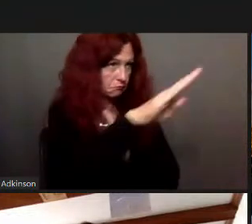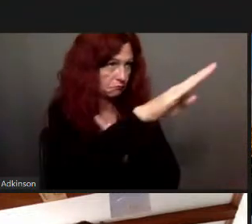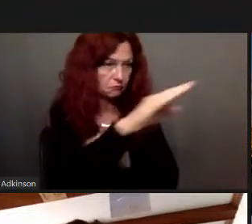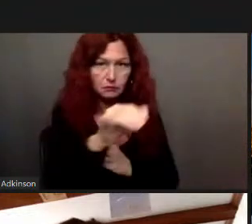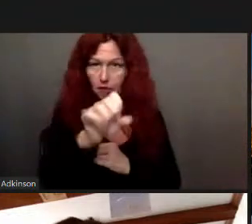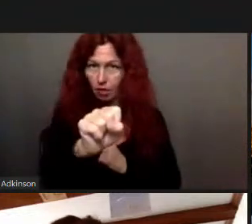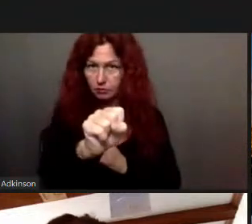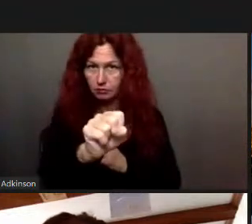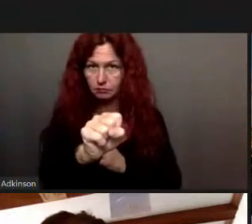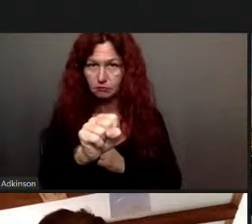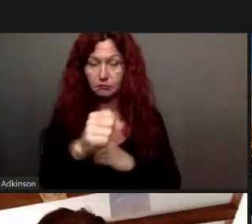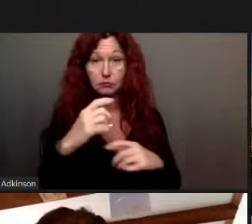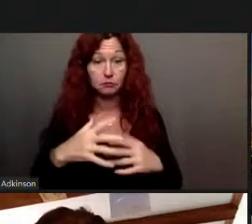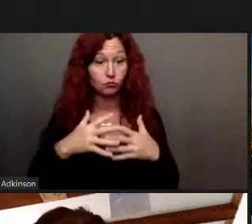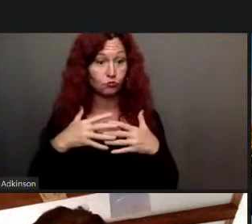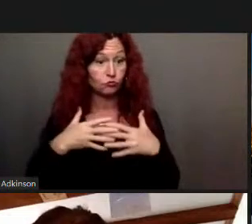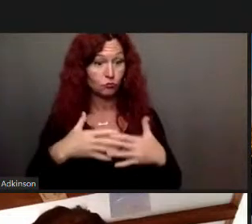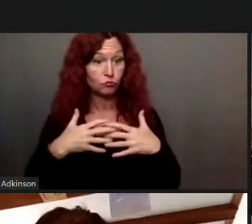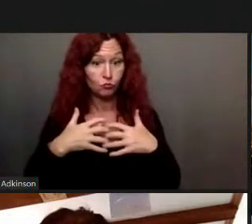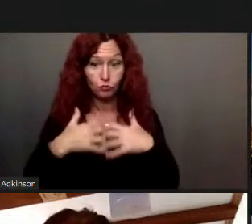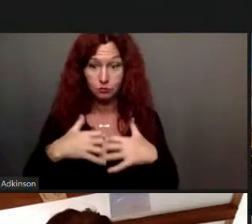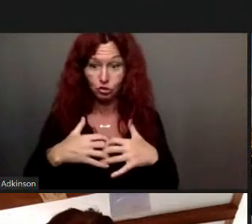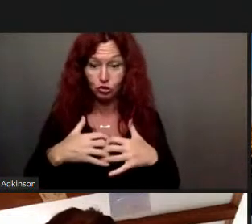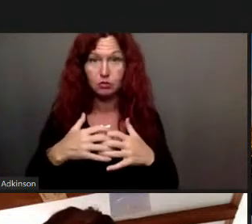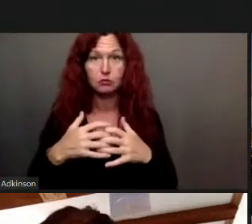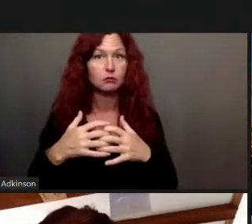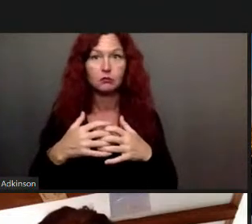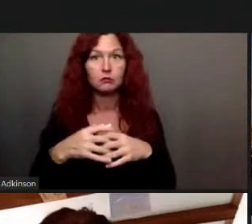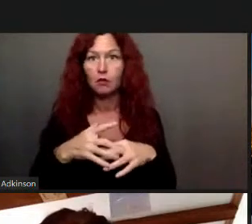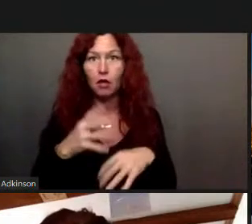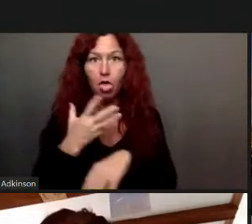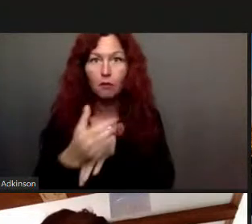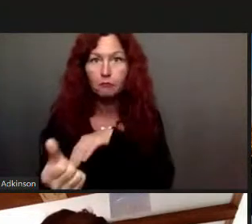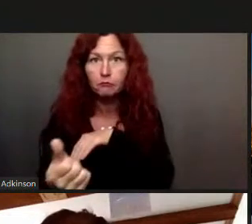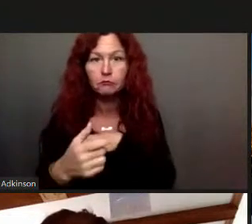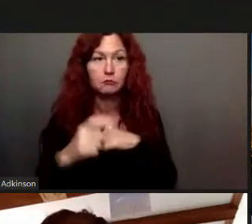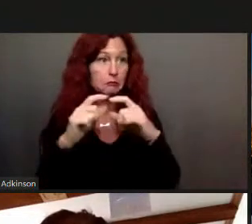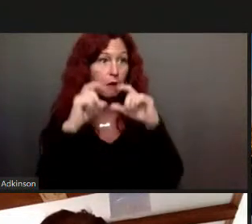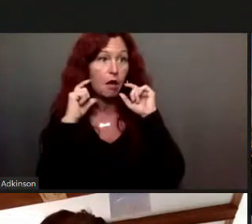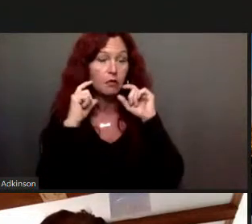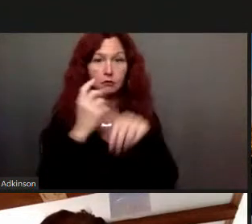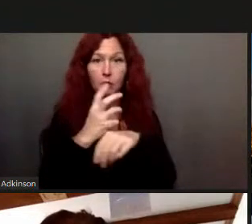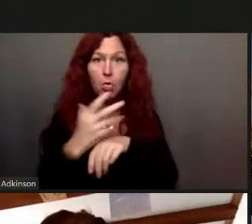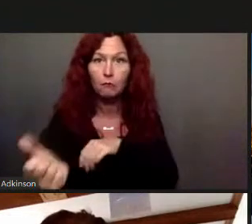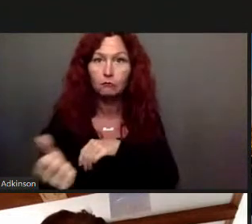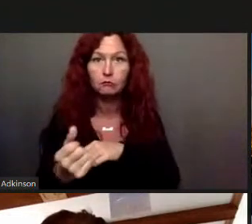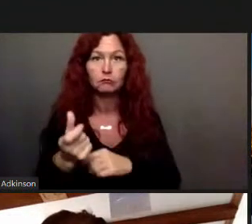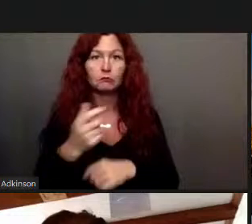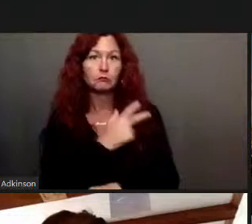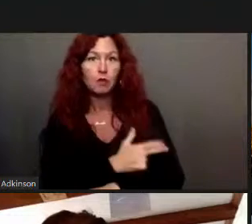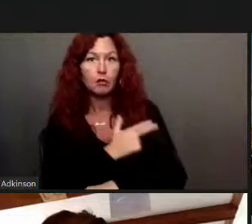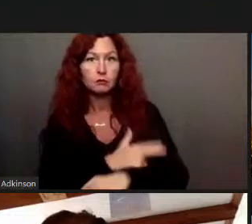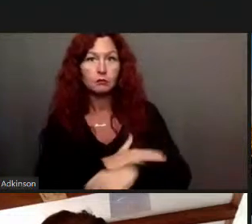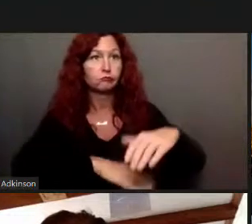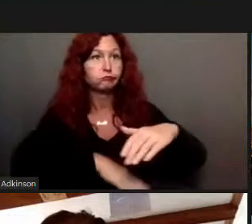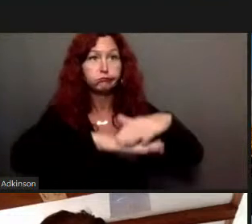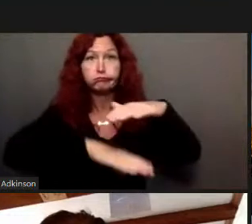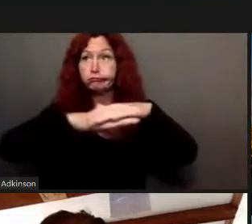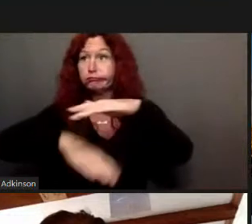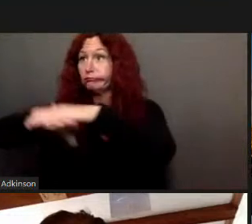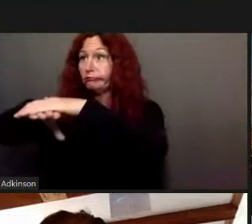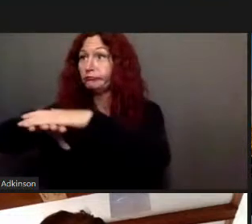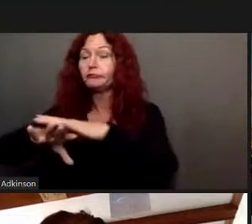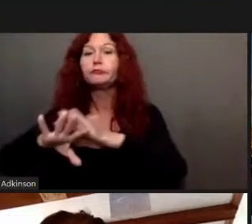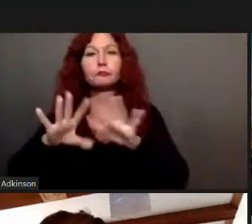all kinds of supplies. Someone asked about PPE, but the truth is there's a lot of other supplies. In fact, today,